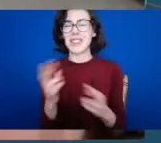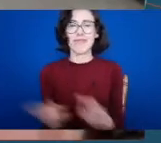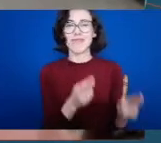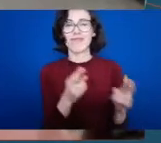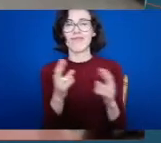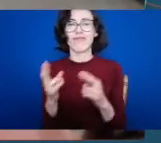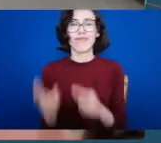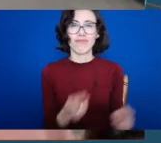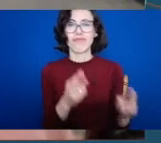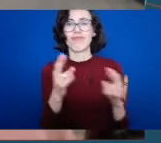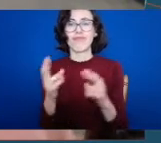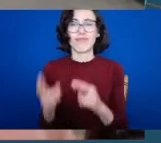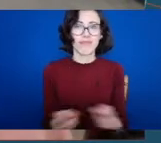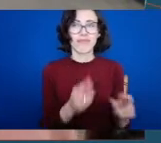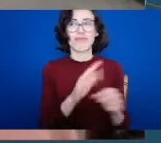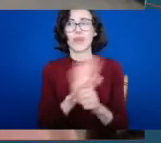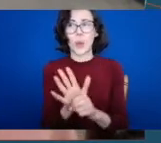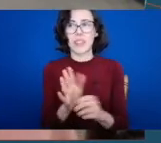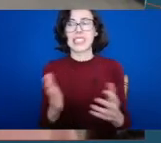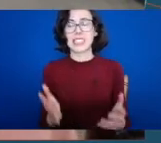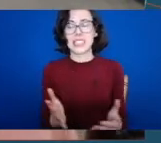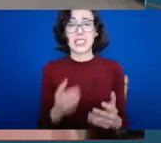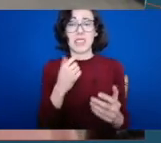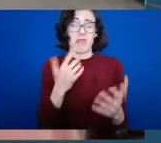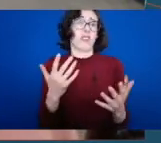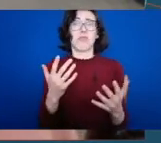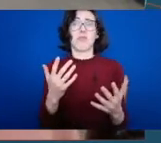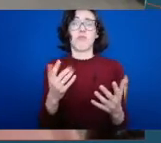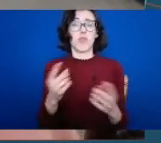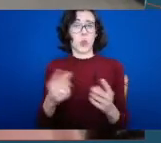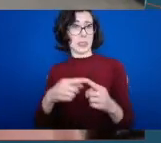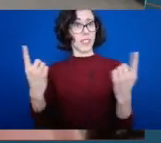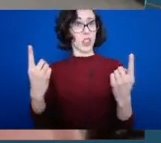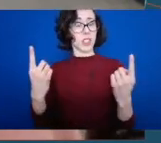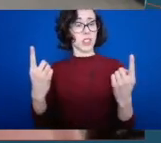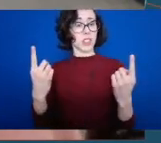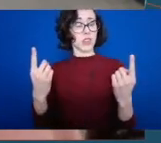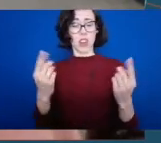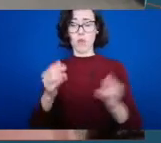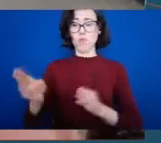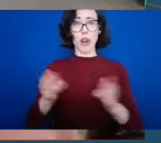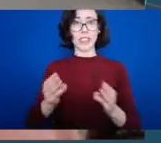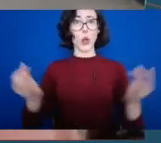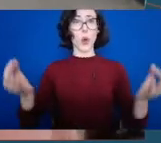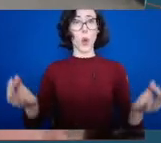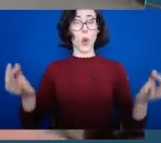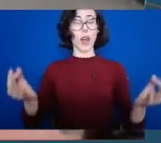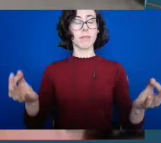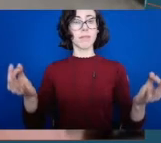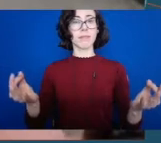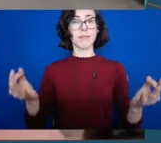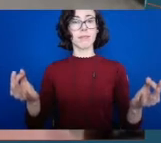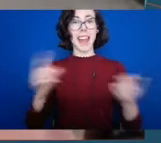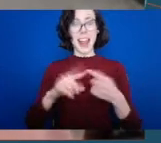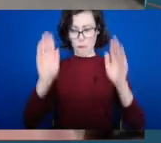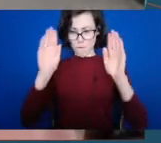little bit. But then I decided to do something different. I decided I'd start practicing my yoga a little bit more. I decided to start focusing on my